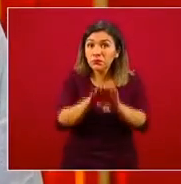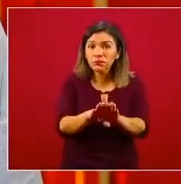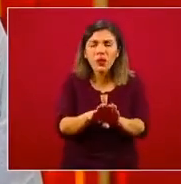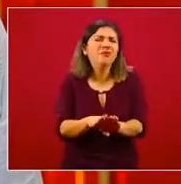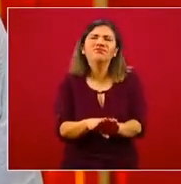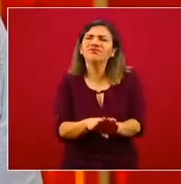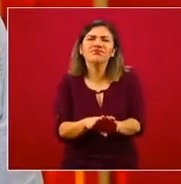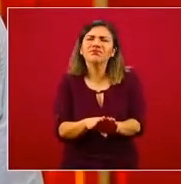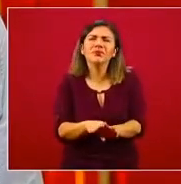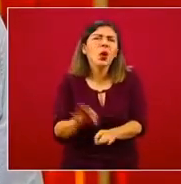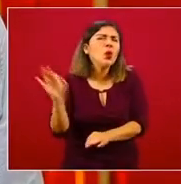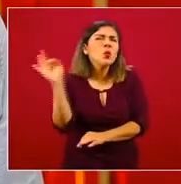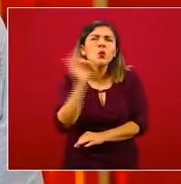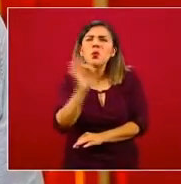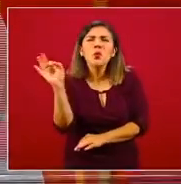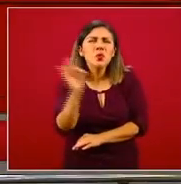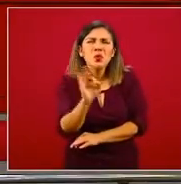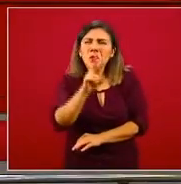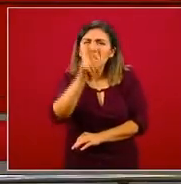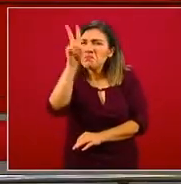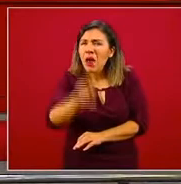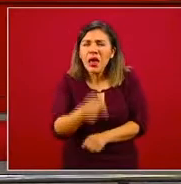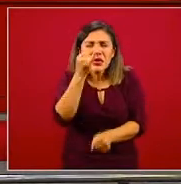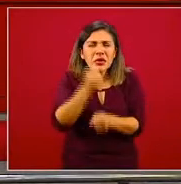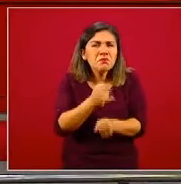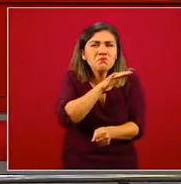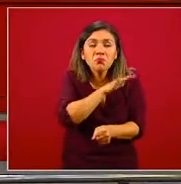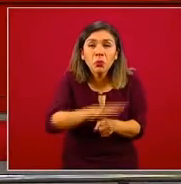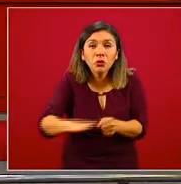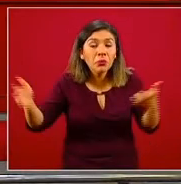whether it's by sea or by land, by air.